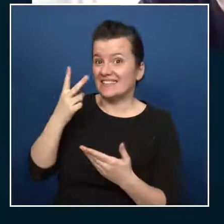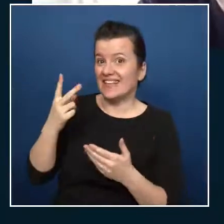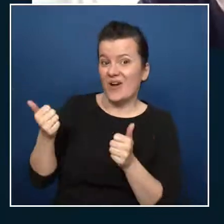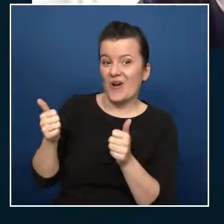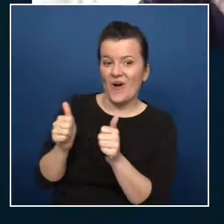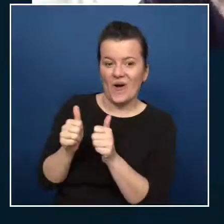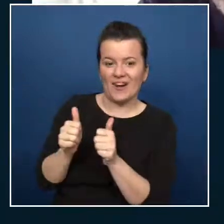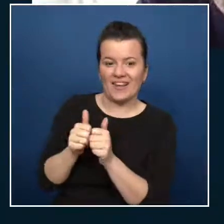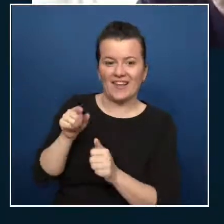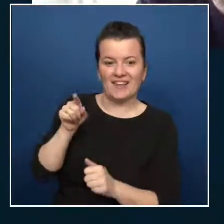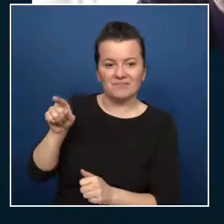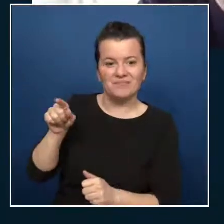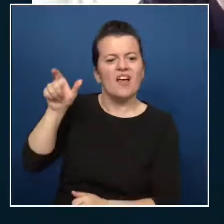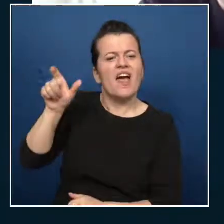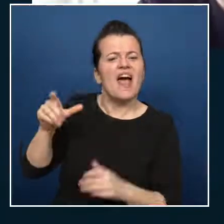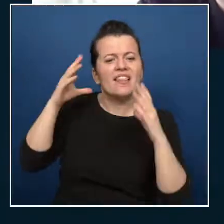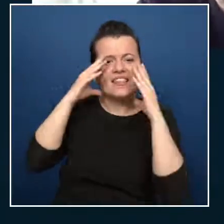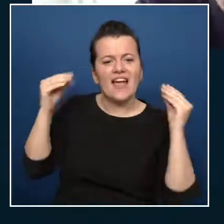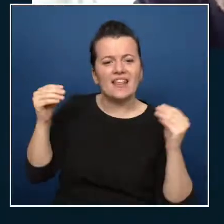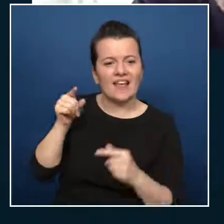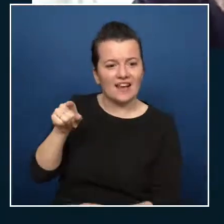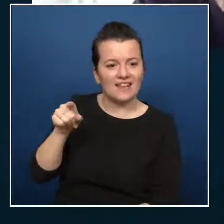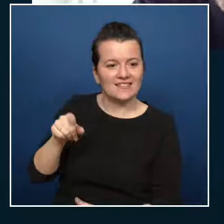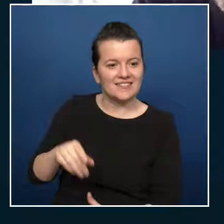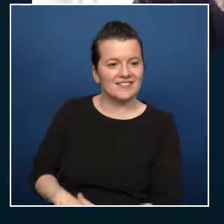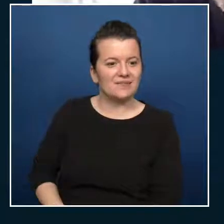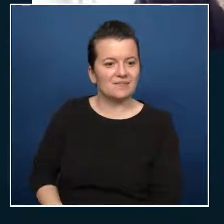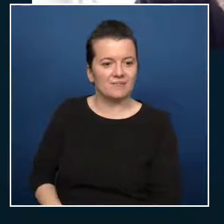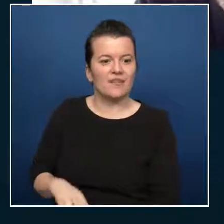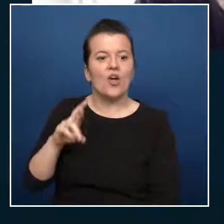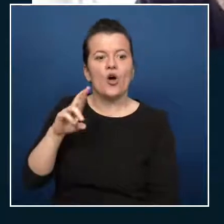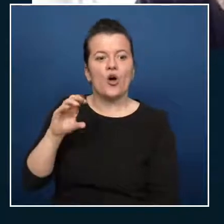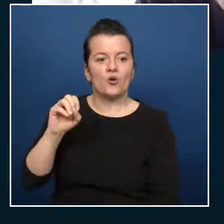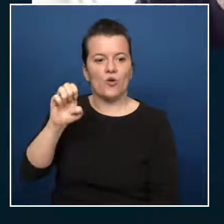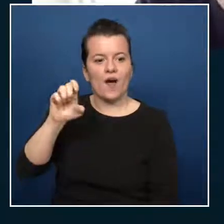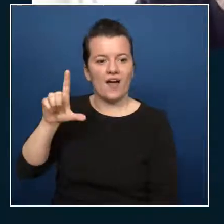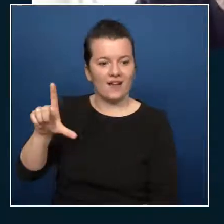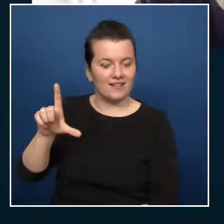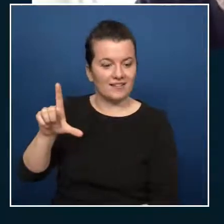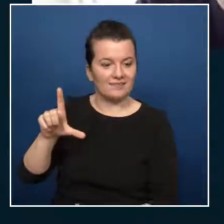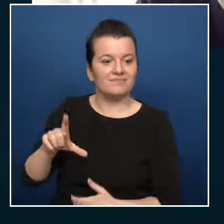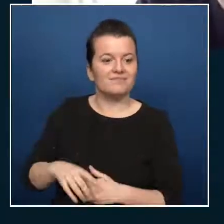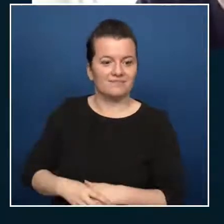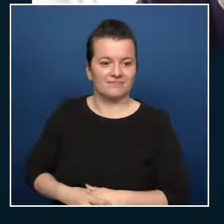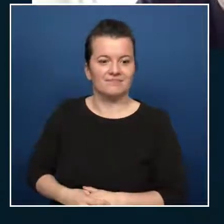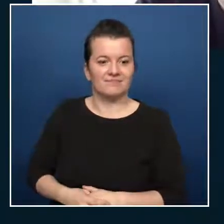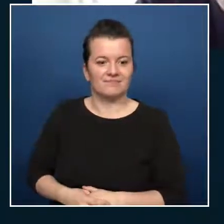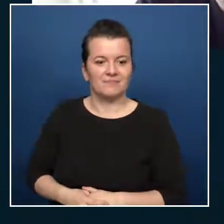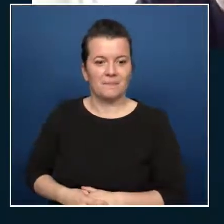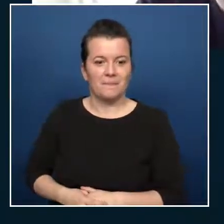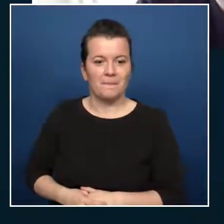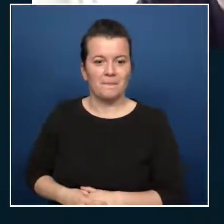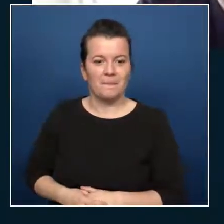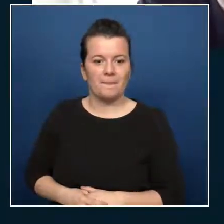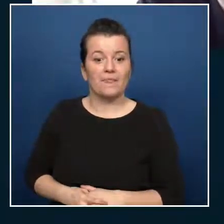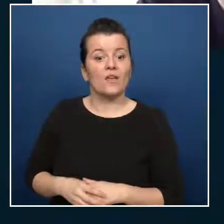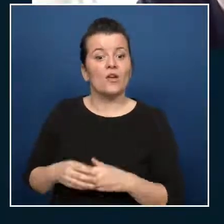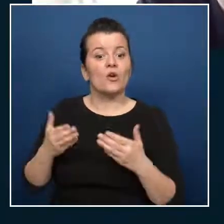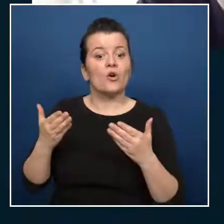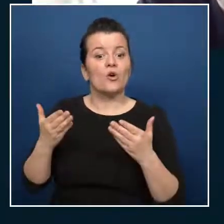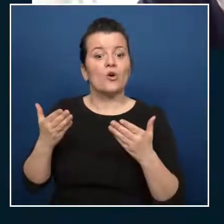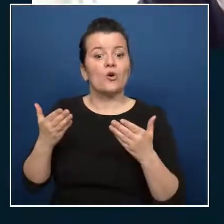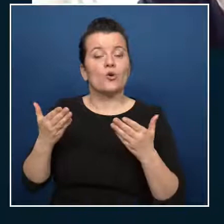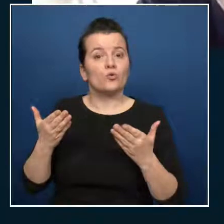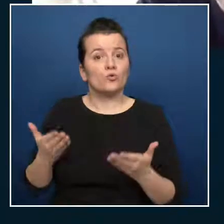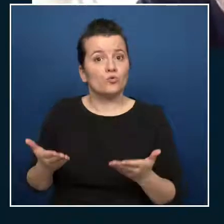you. Okay, nice. So this month, we have 4 speakers over 3 sessions